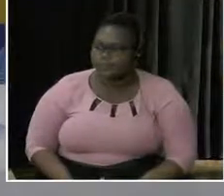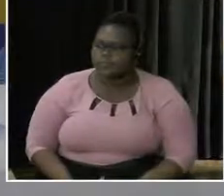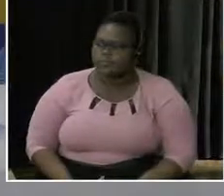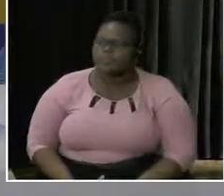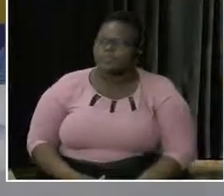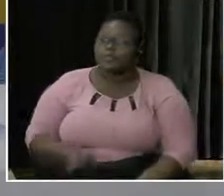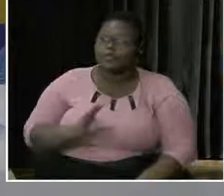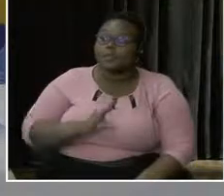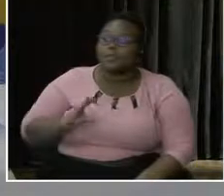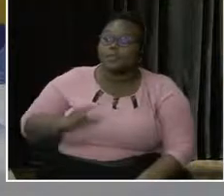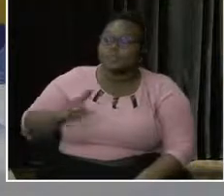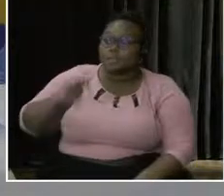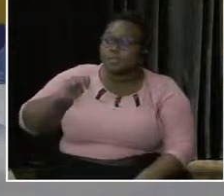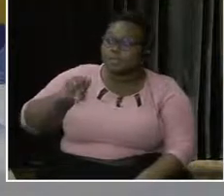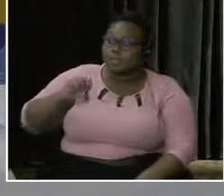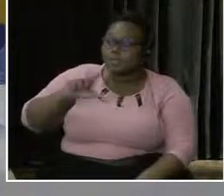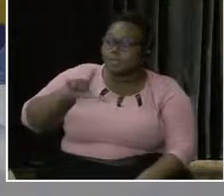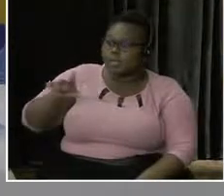Councillor